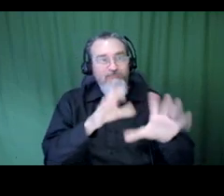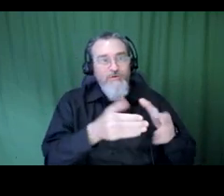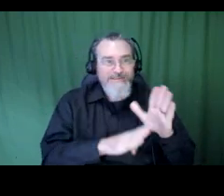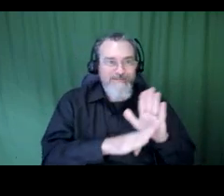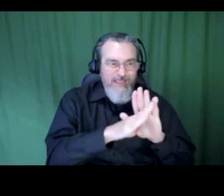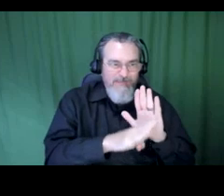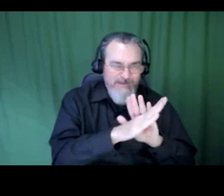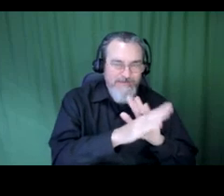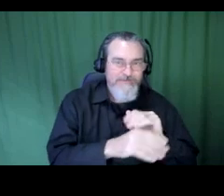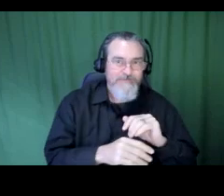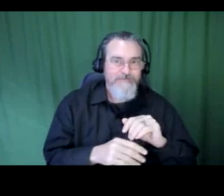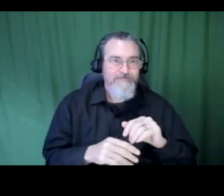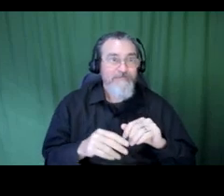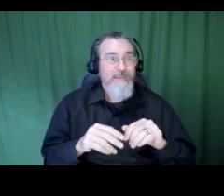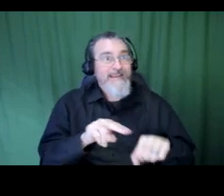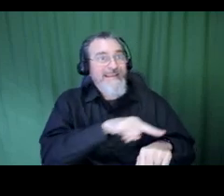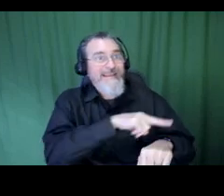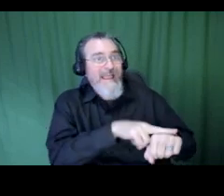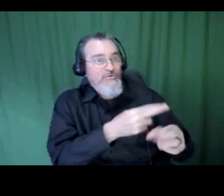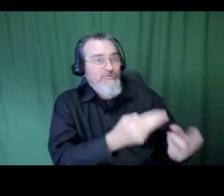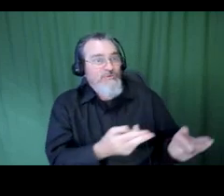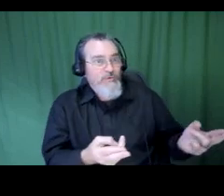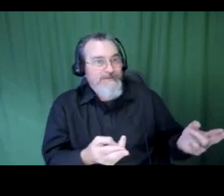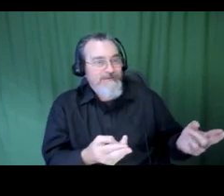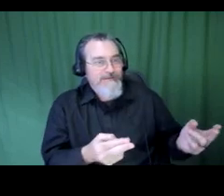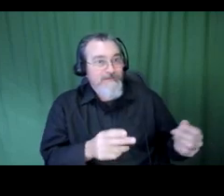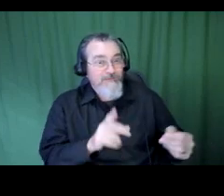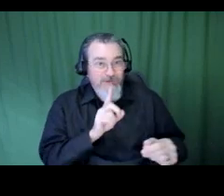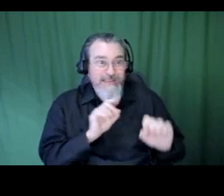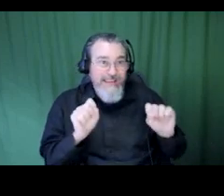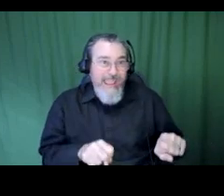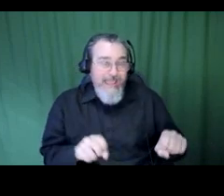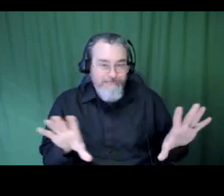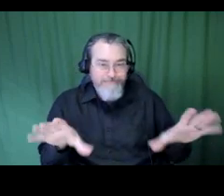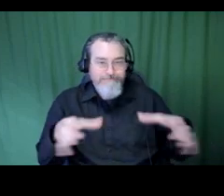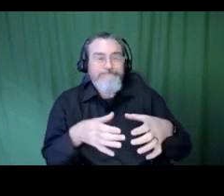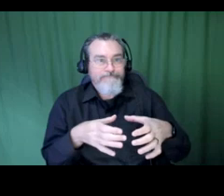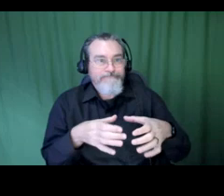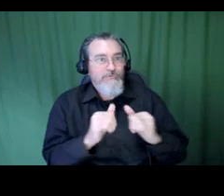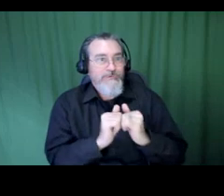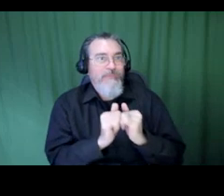and natural resources, even though they can really be collectively seen and built upon.